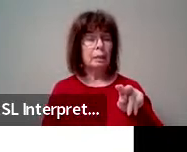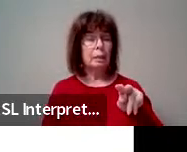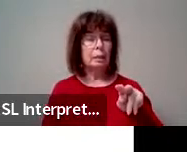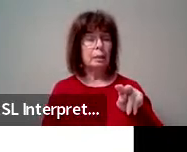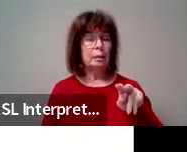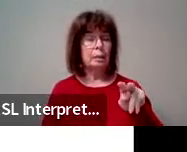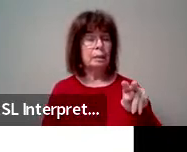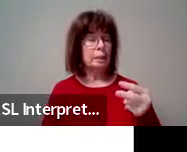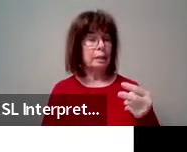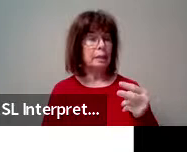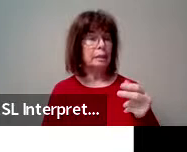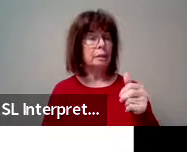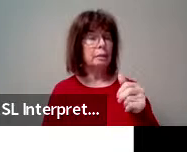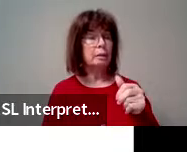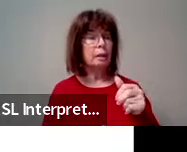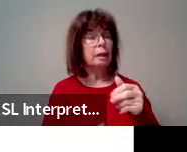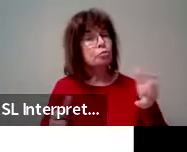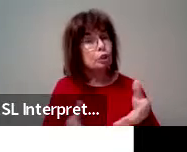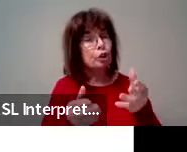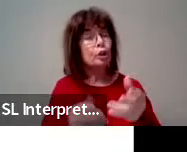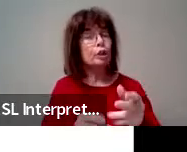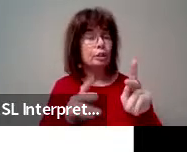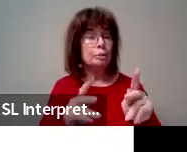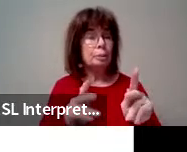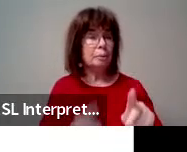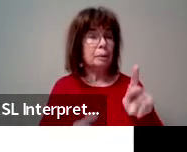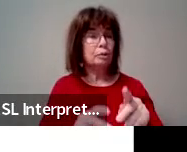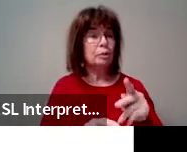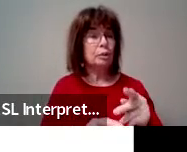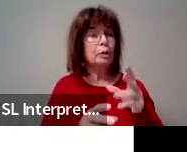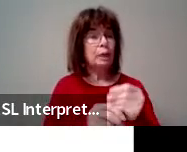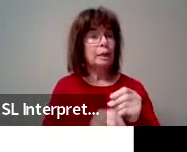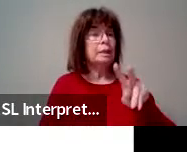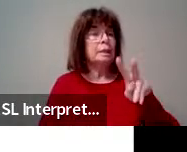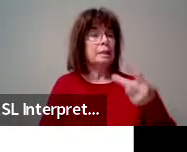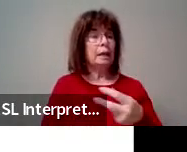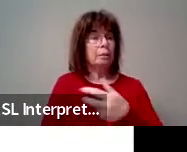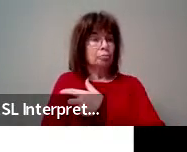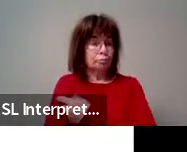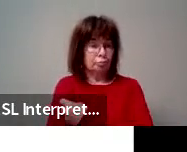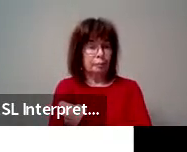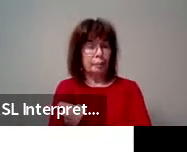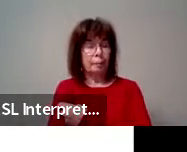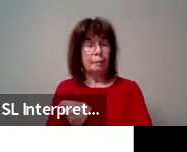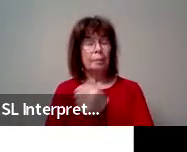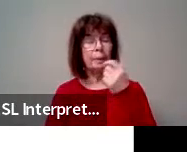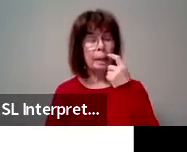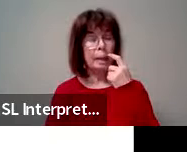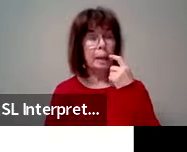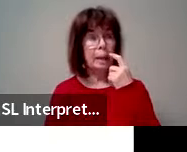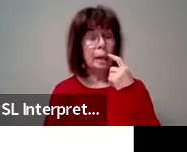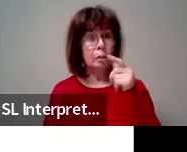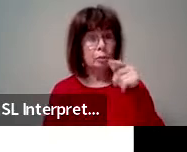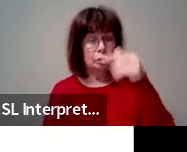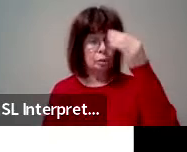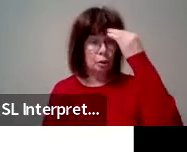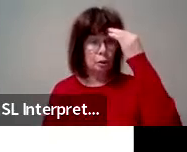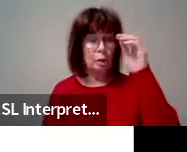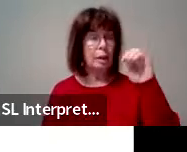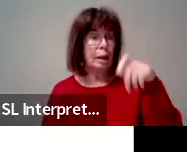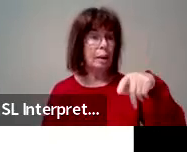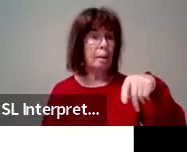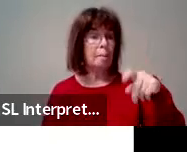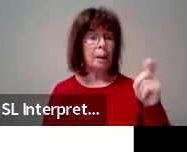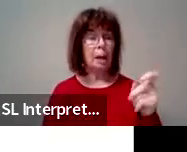to encourage folks to complete the 2-dose series. As you know, the Mpox outbreak